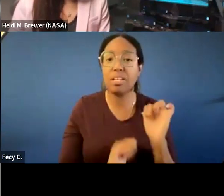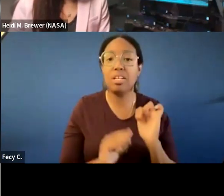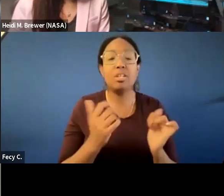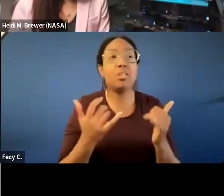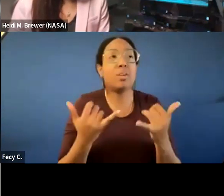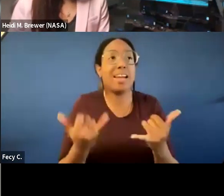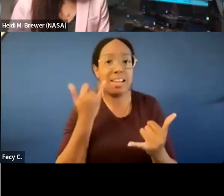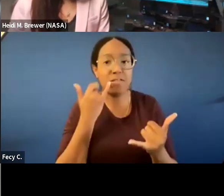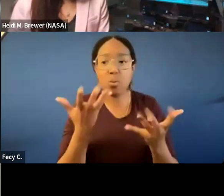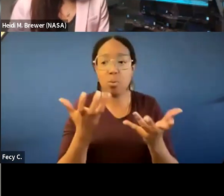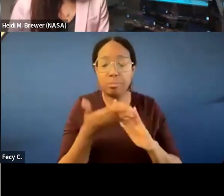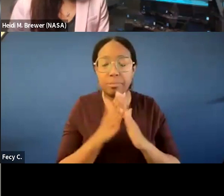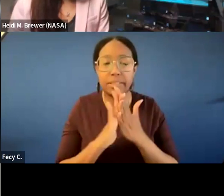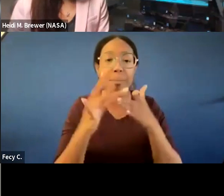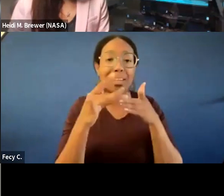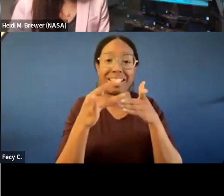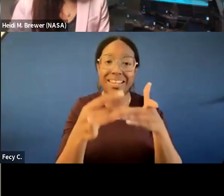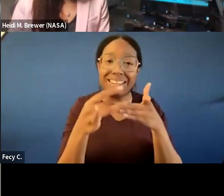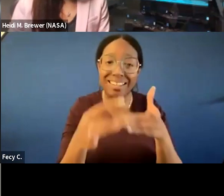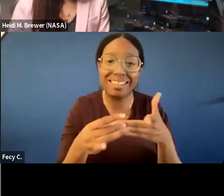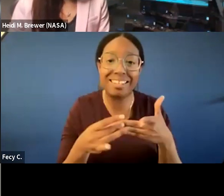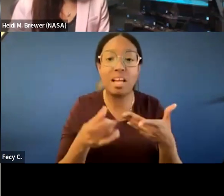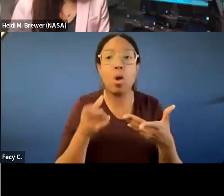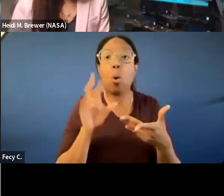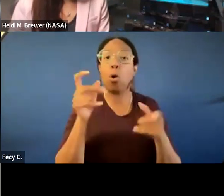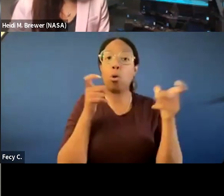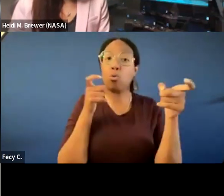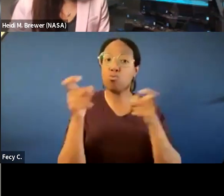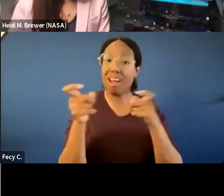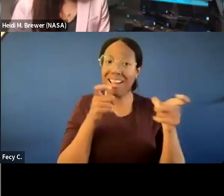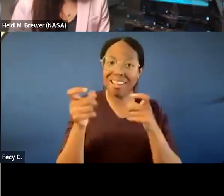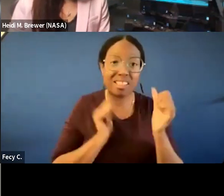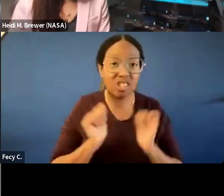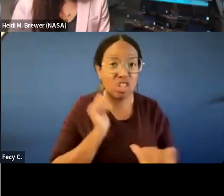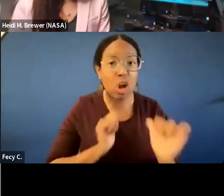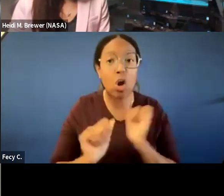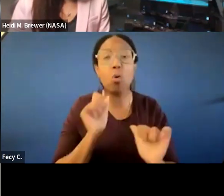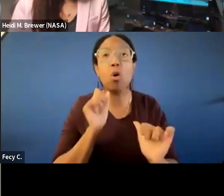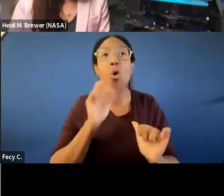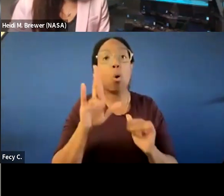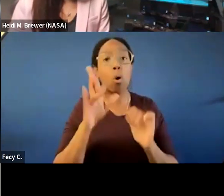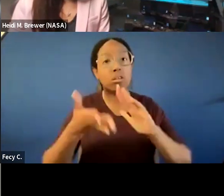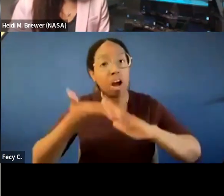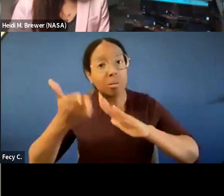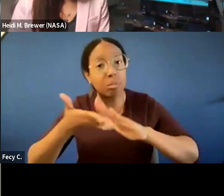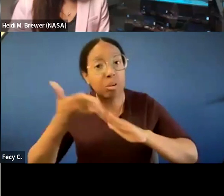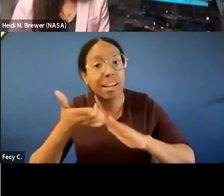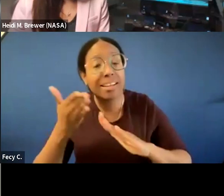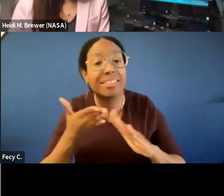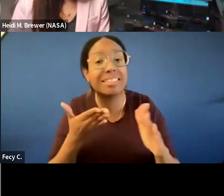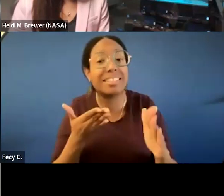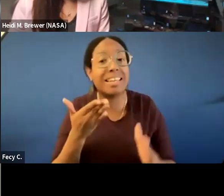leadership position, if you want to, which directing is a leadership position, or if you want to run a theater organization,